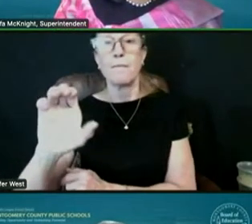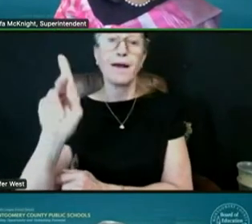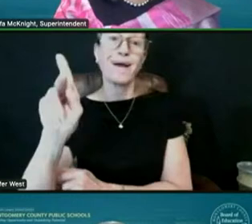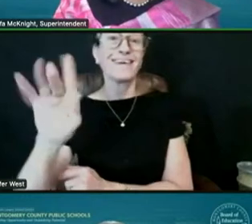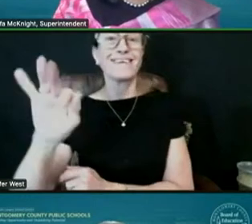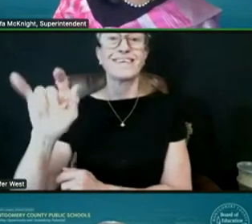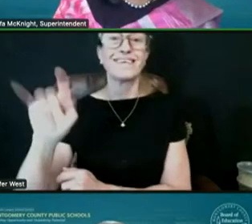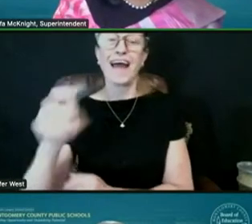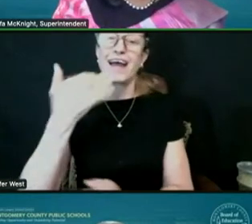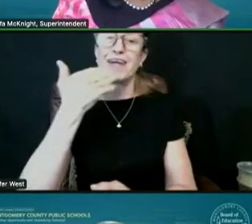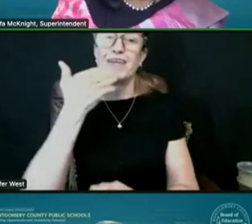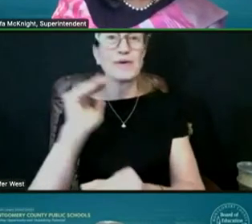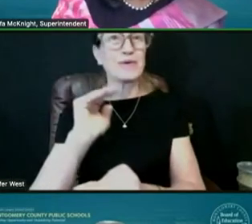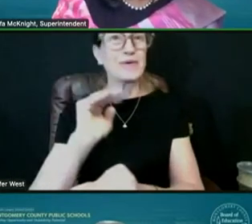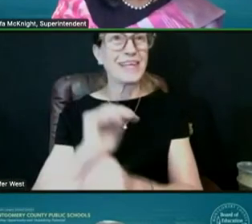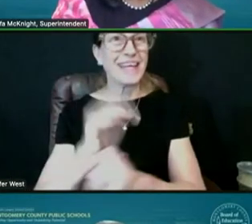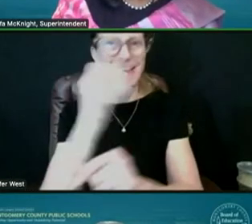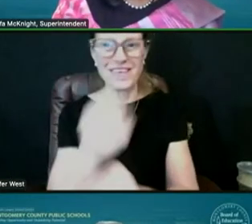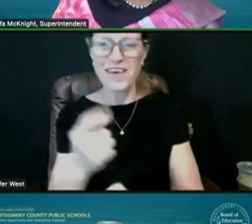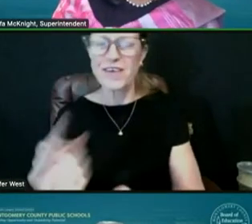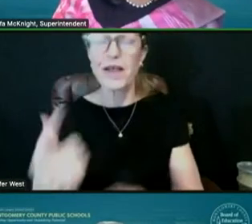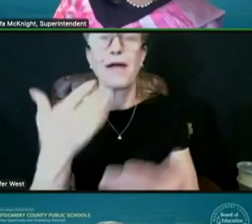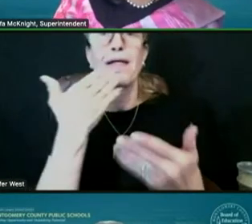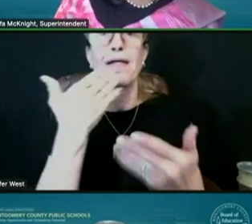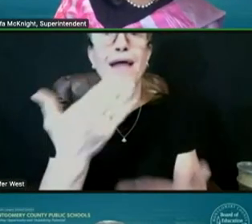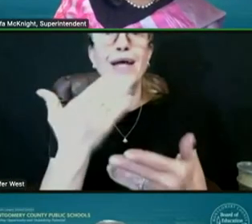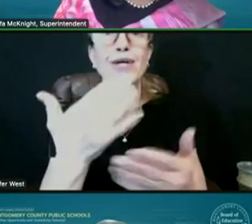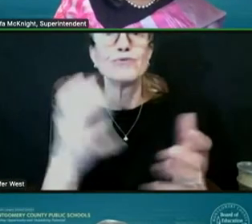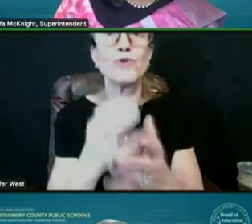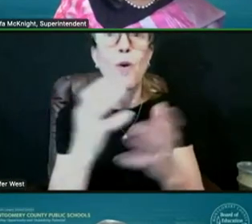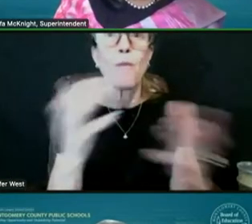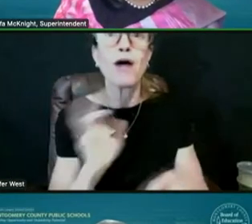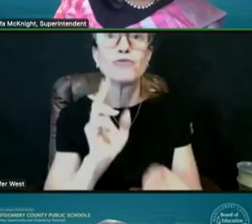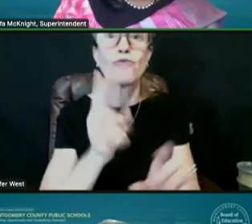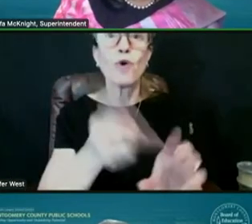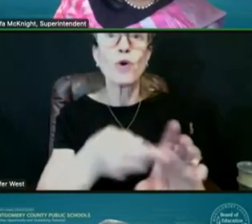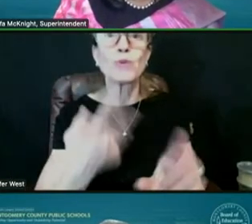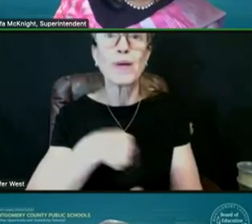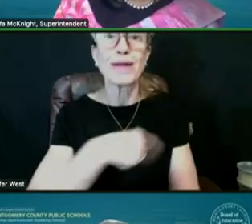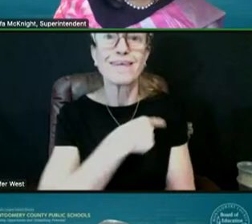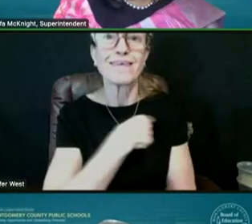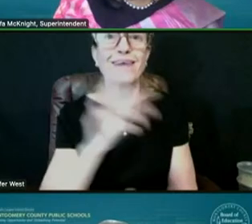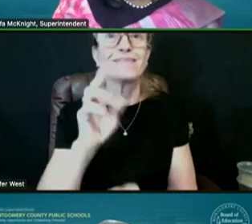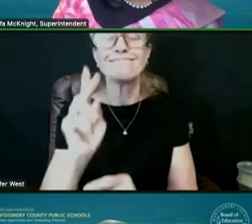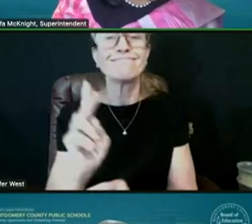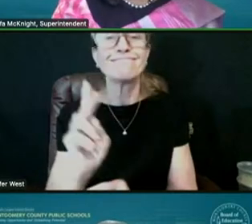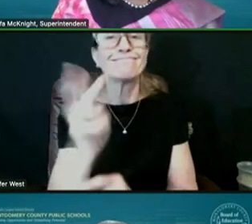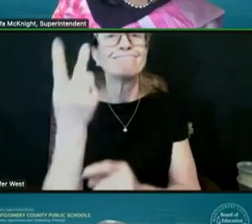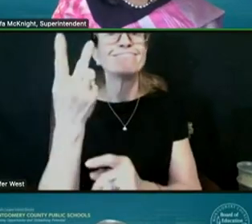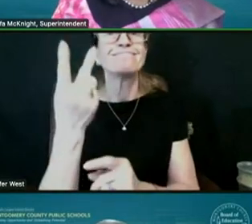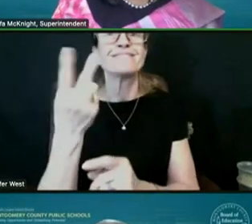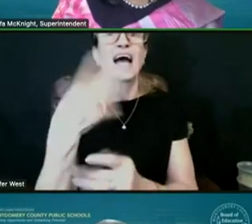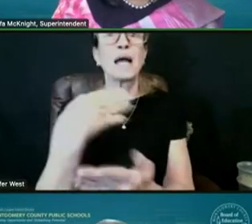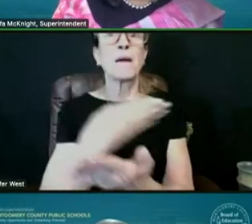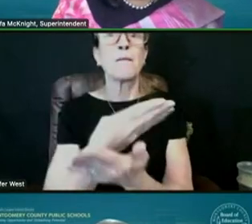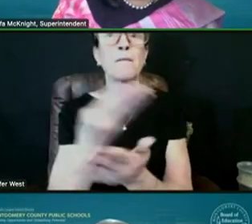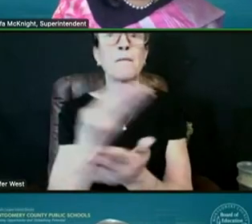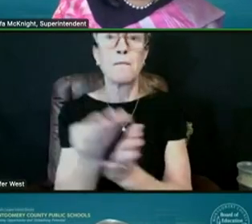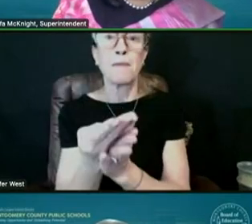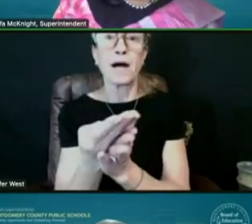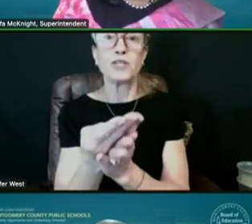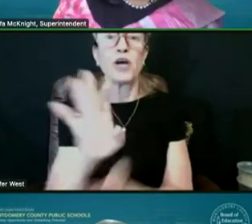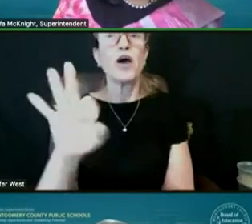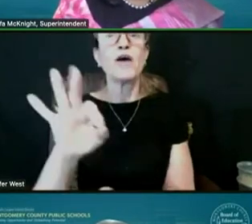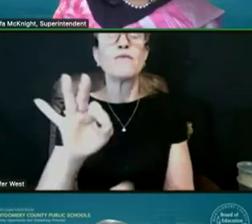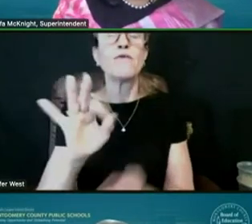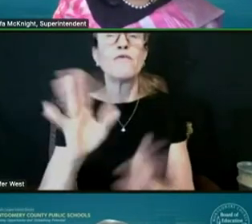evening, everyone. Thank you so much for joining us for our second budget community conversation this evening. I know there are a ton of things